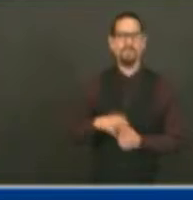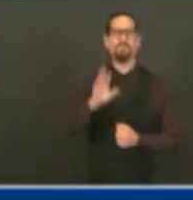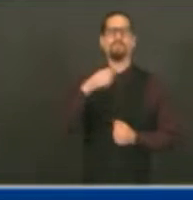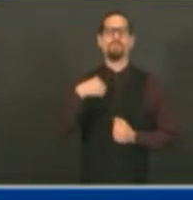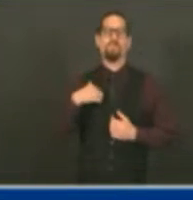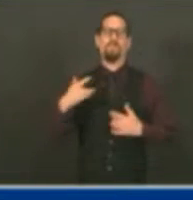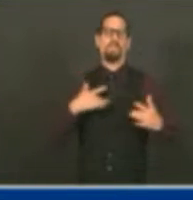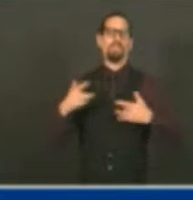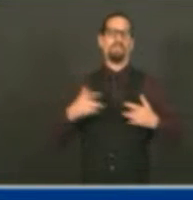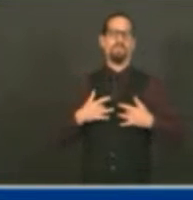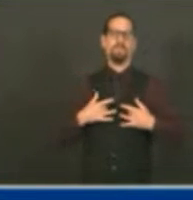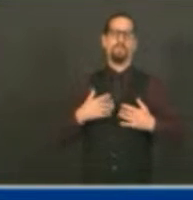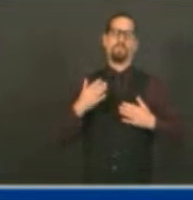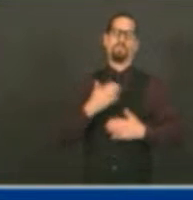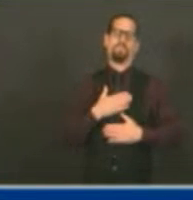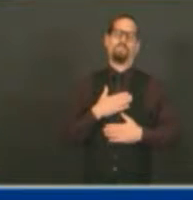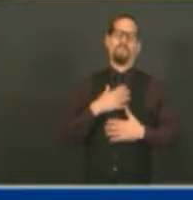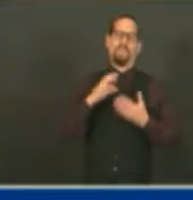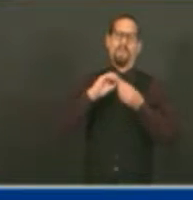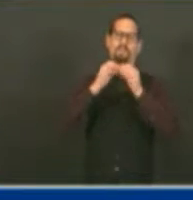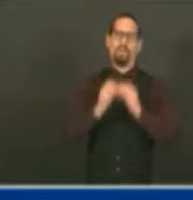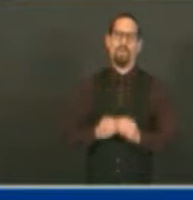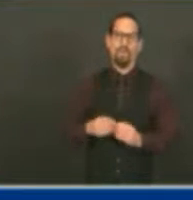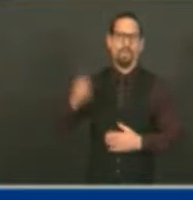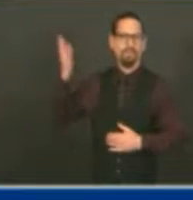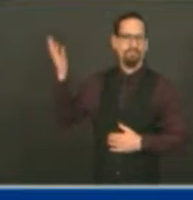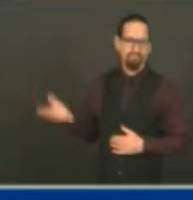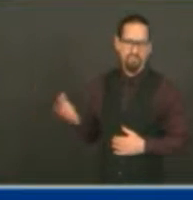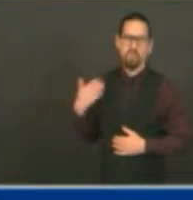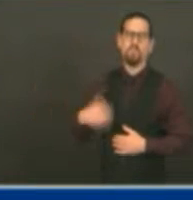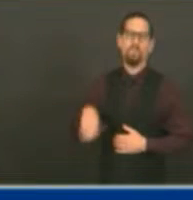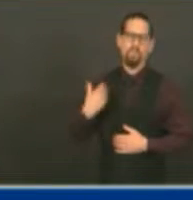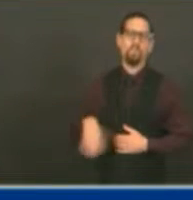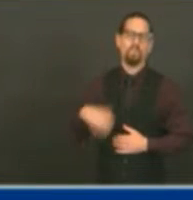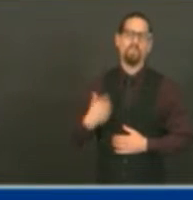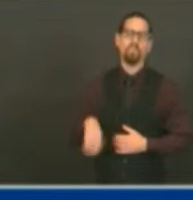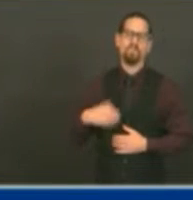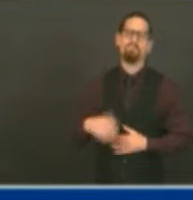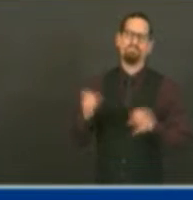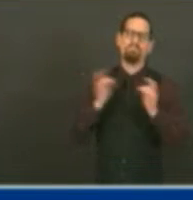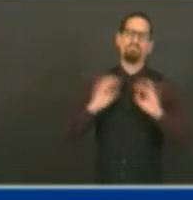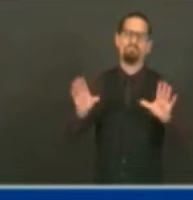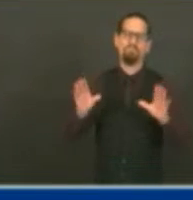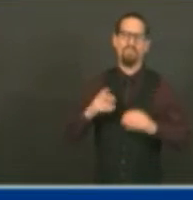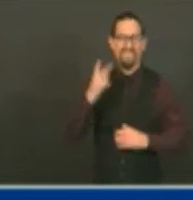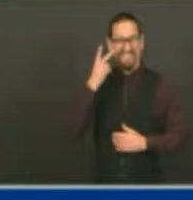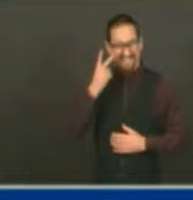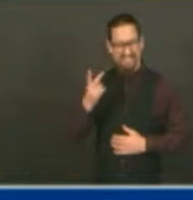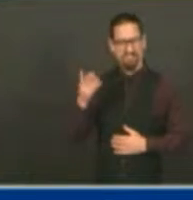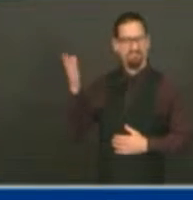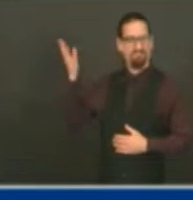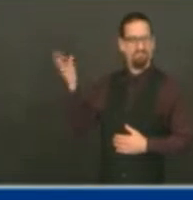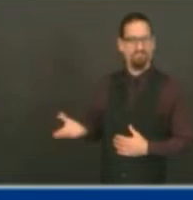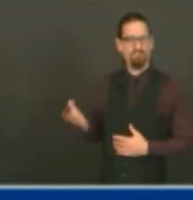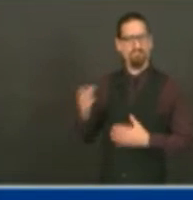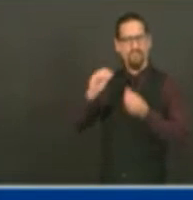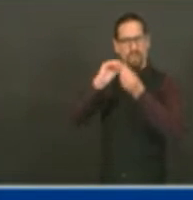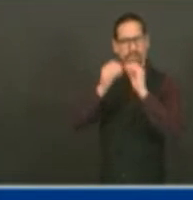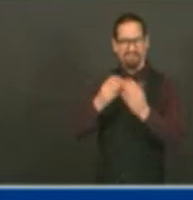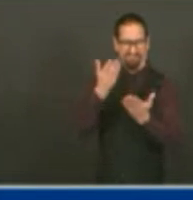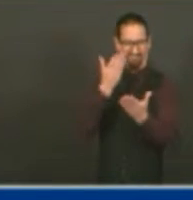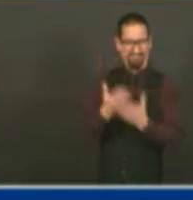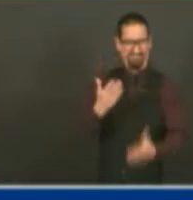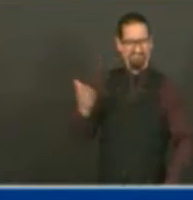getting scary in Rhode Island, and don't take it from me, just look at the facts. This is an